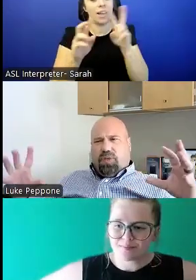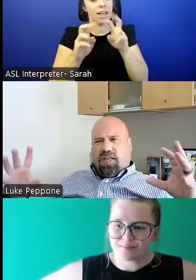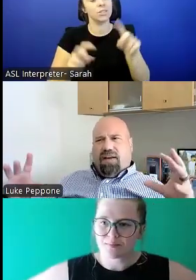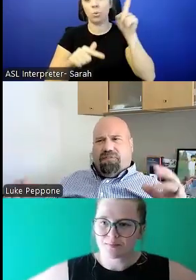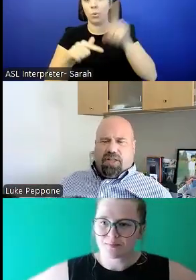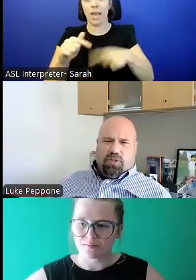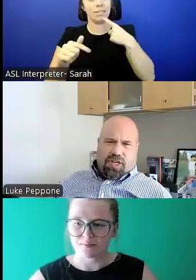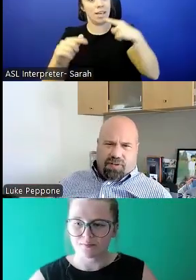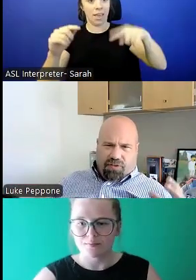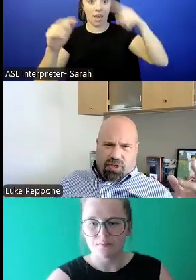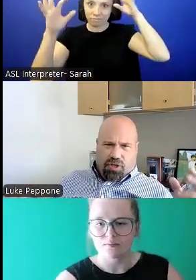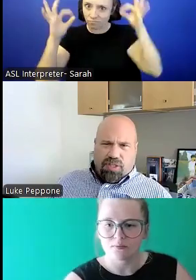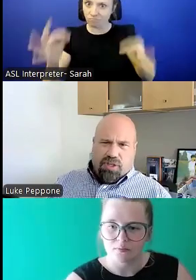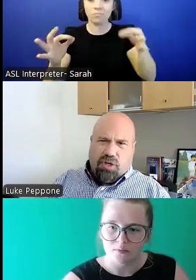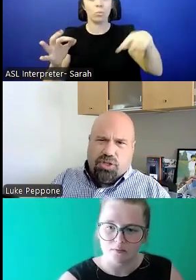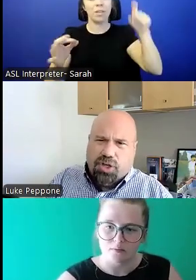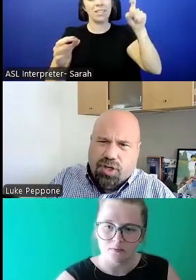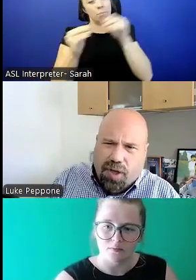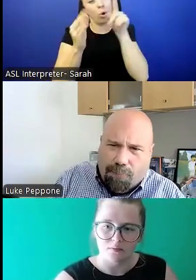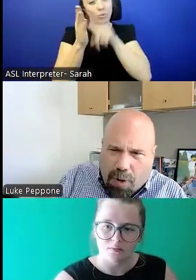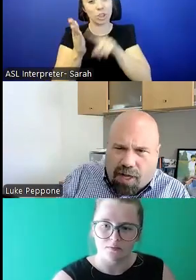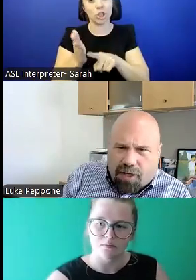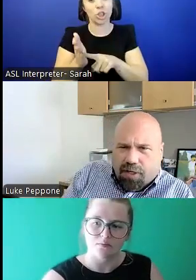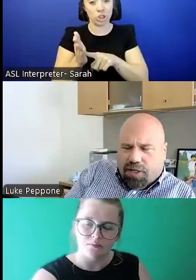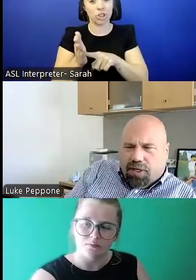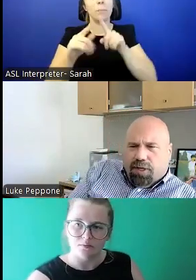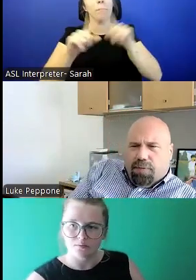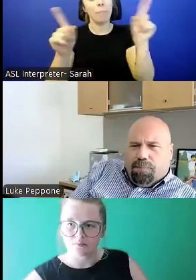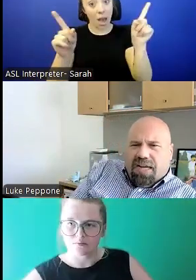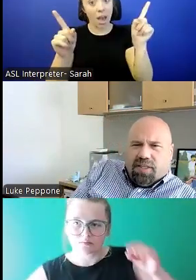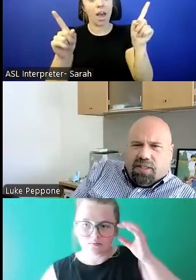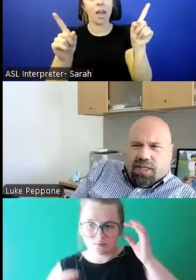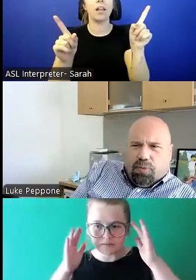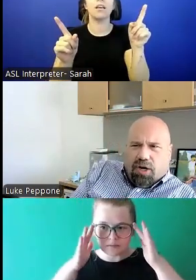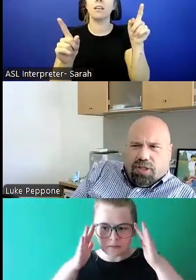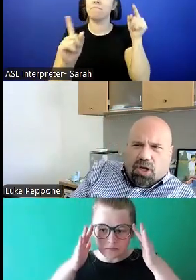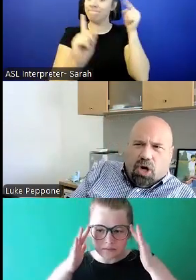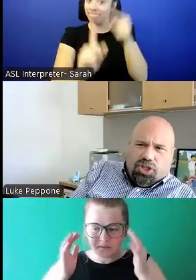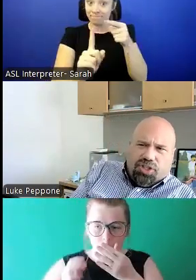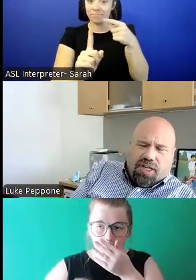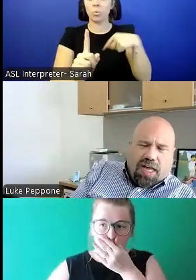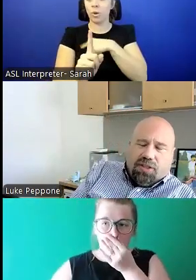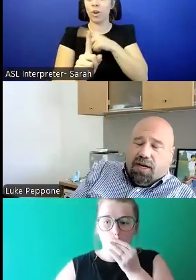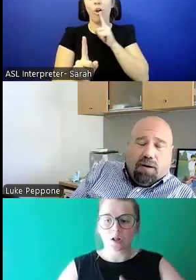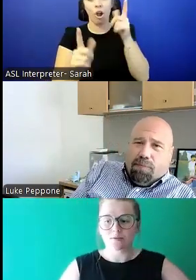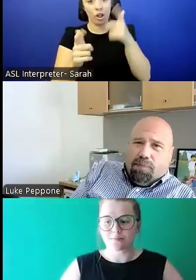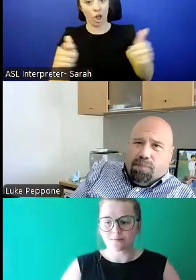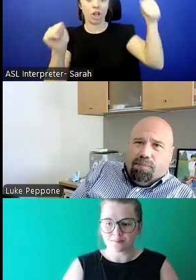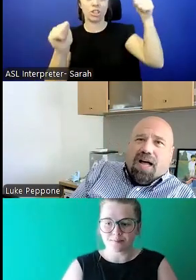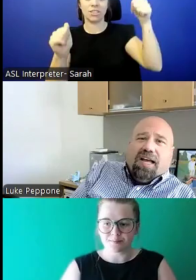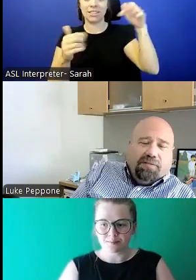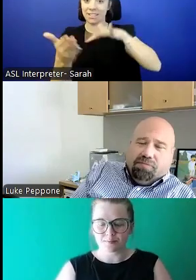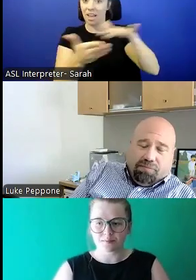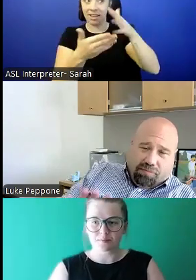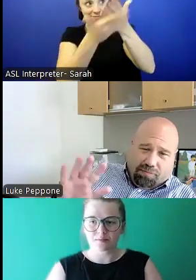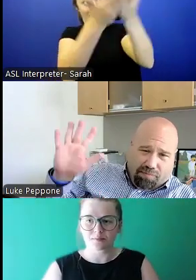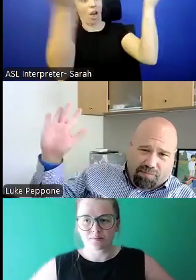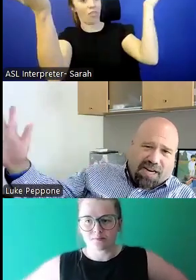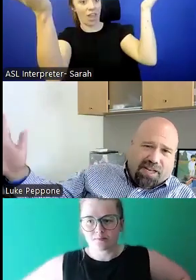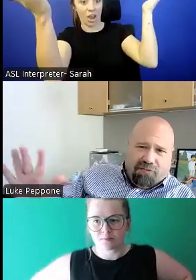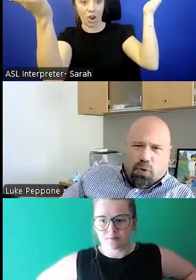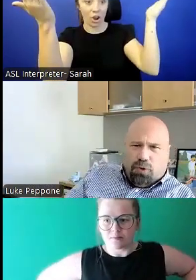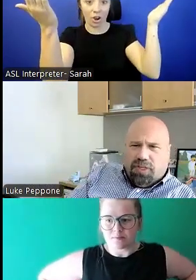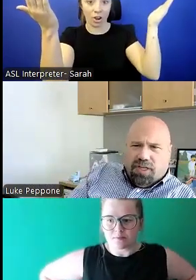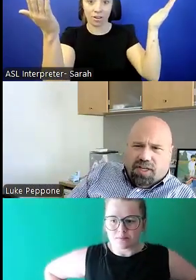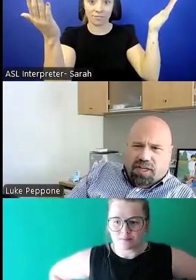say this with confidence. We need further research. But basically, we are the largest study out there by